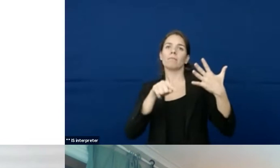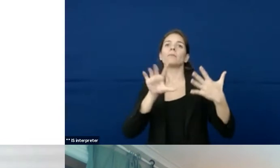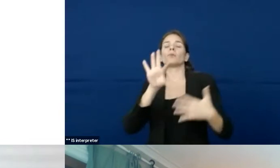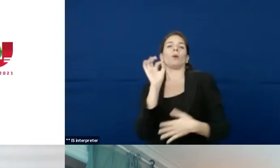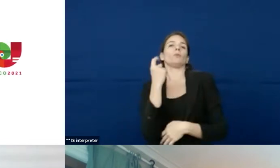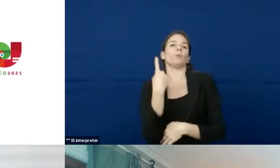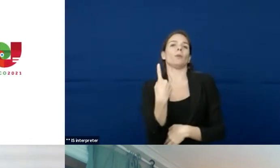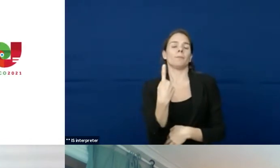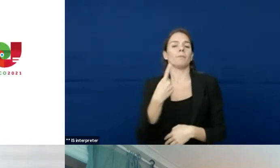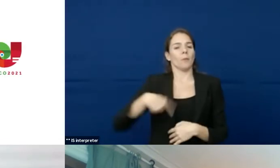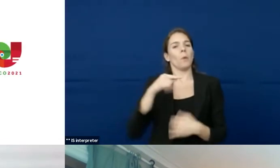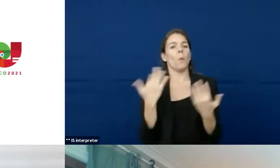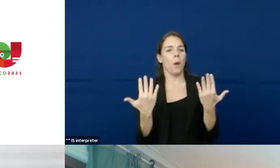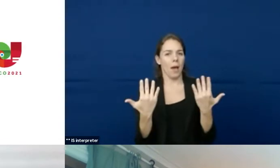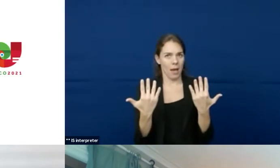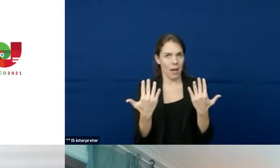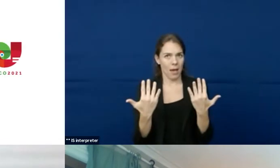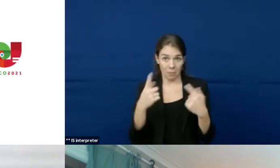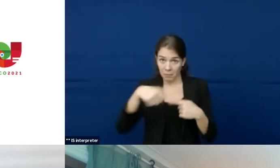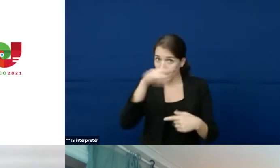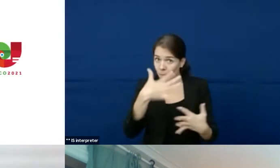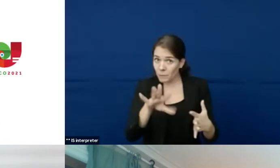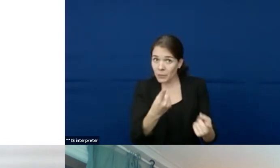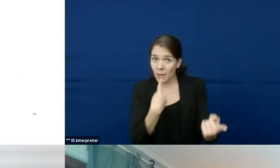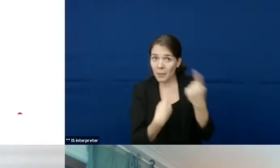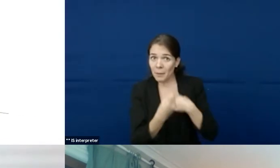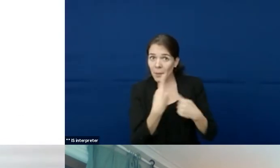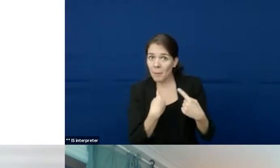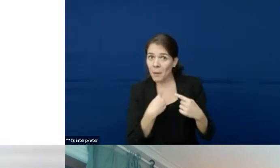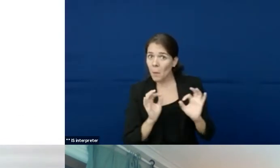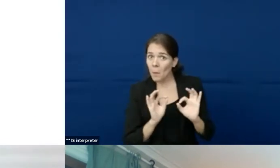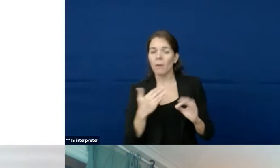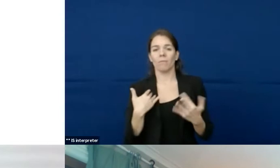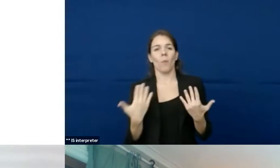Hopefully it's going to work. Technology is going to work for us.